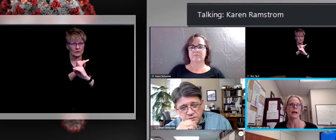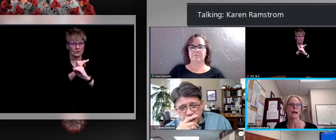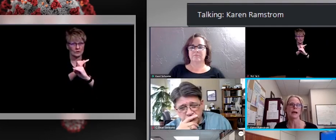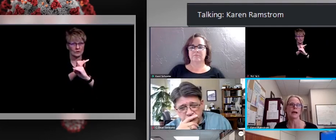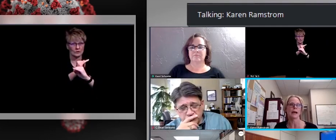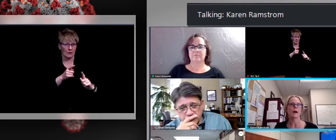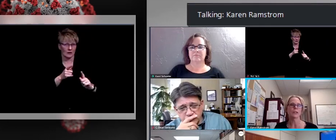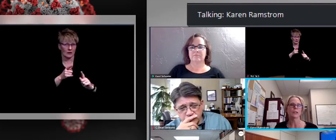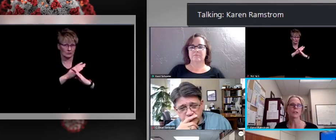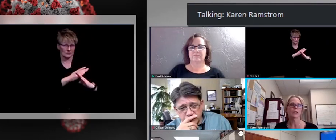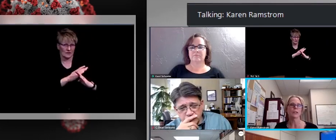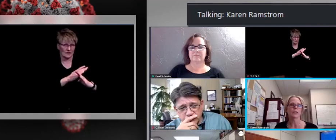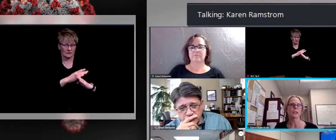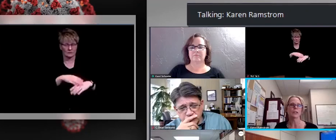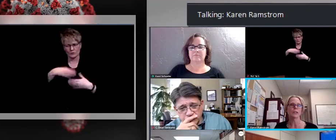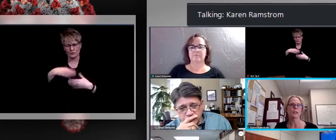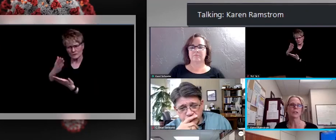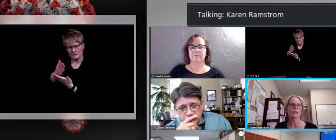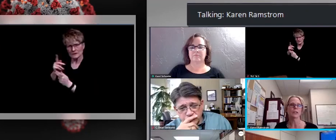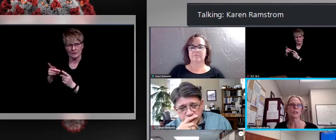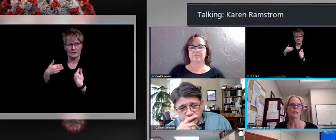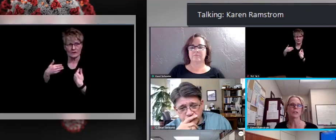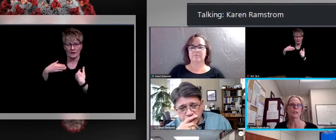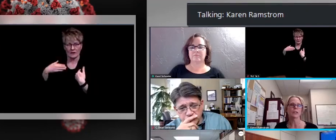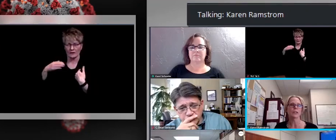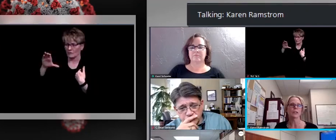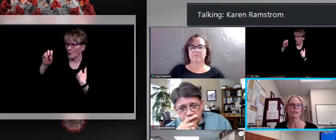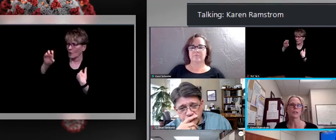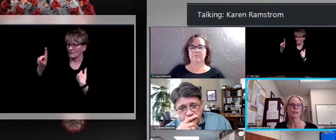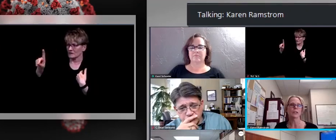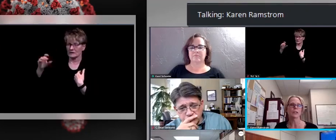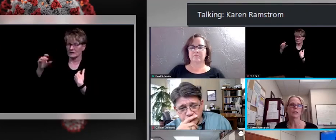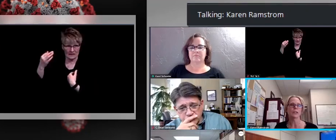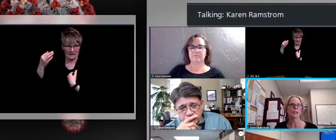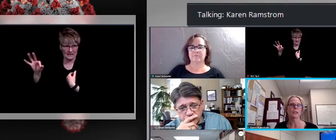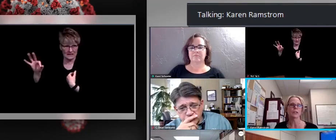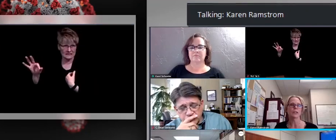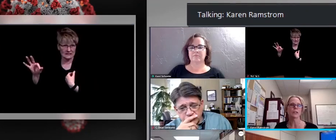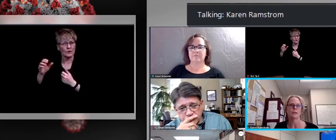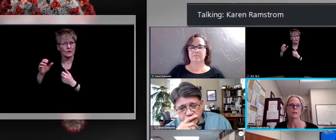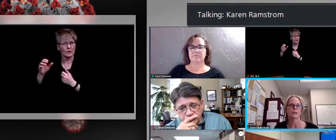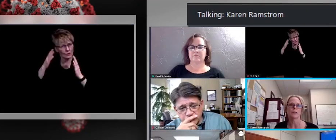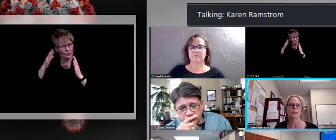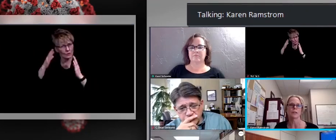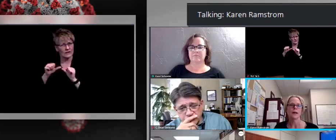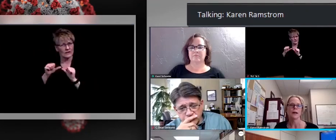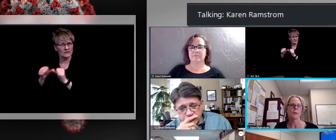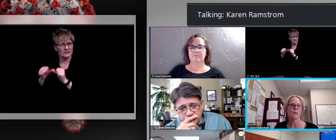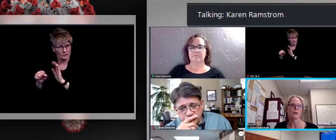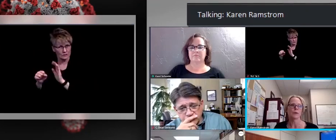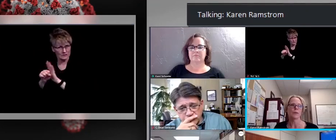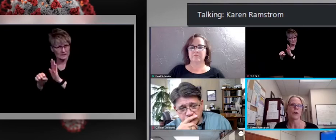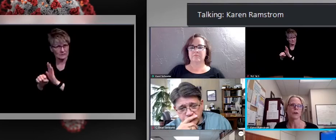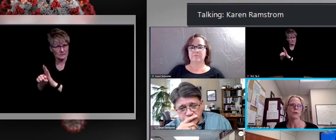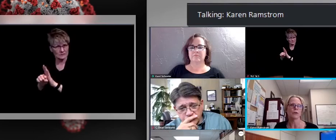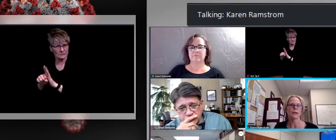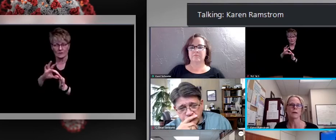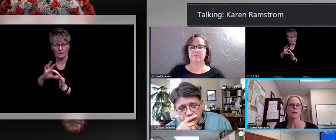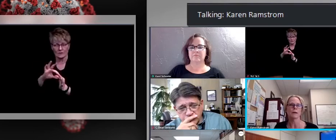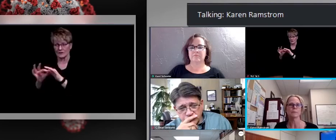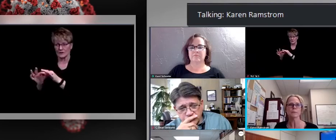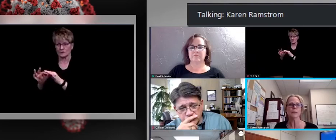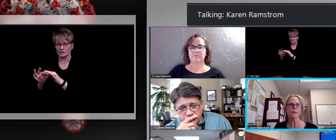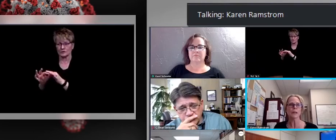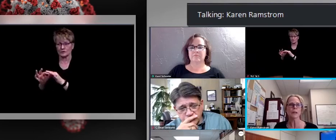COVID-19 having ongoing symptoms from this immune response and other aspects of the infection. With long